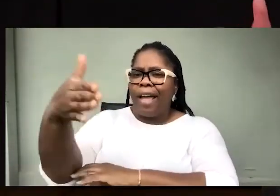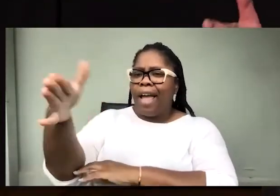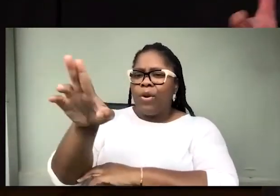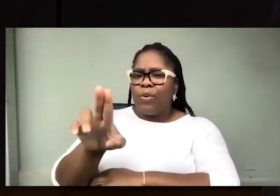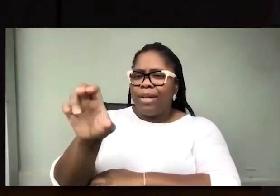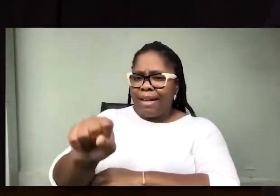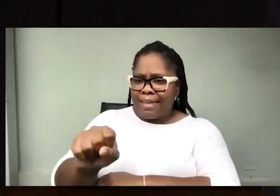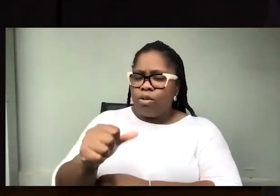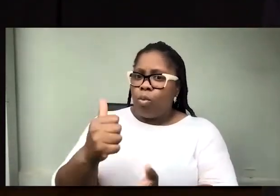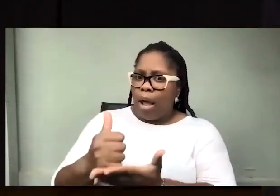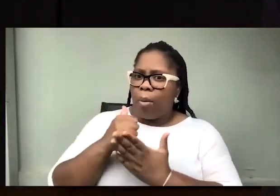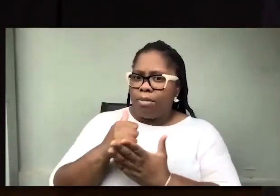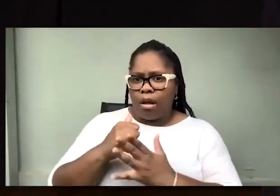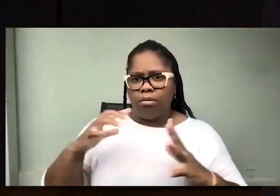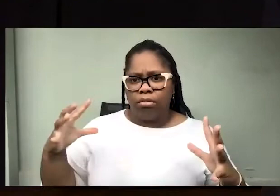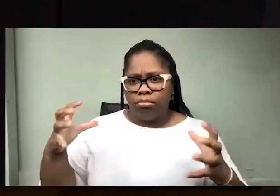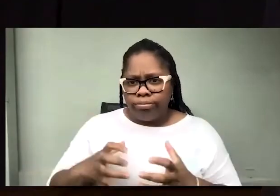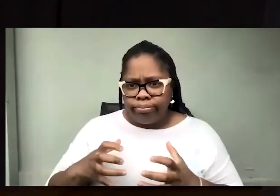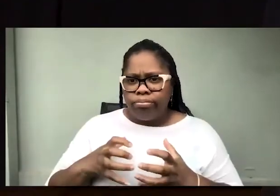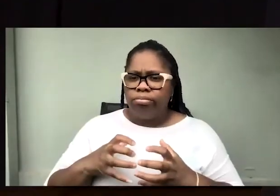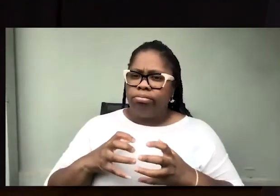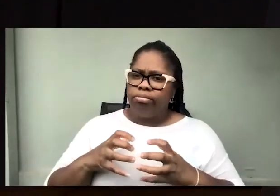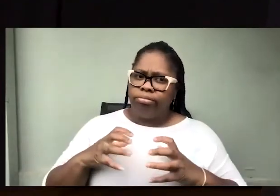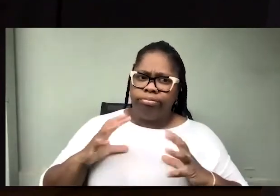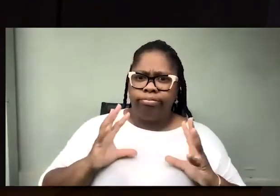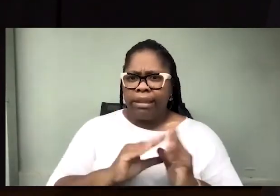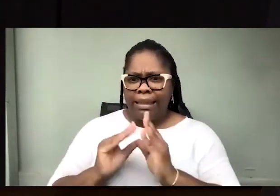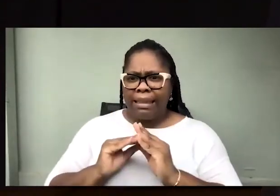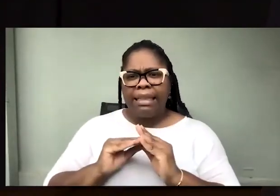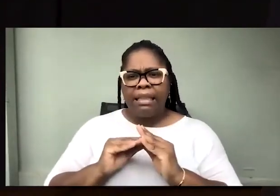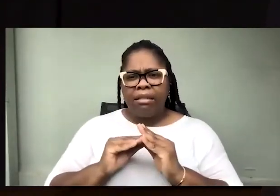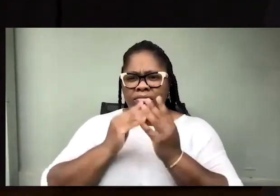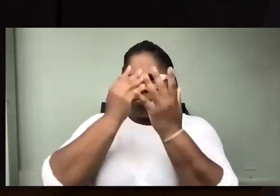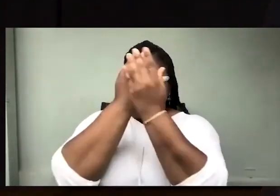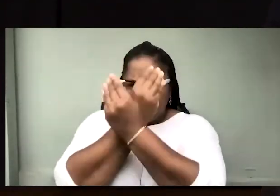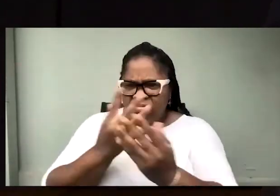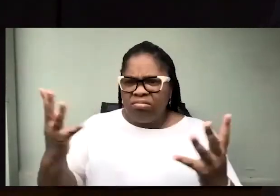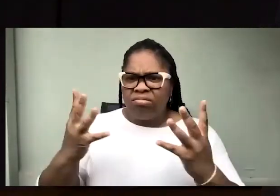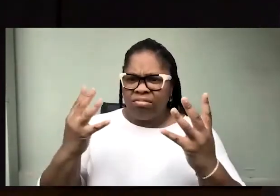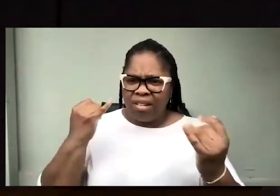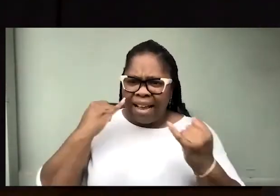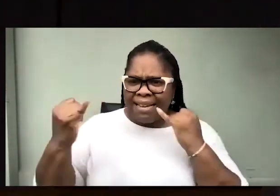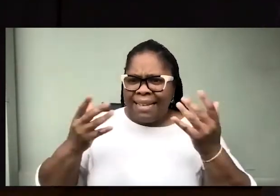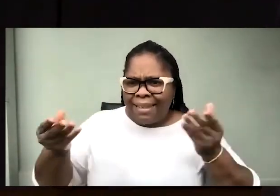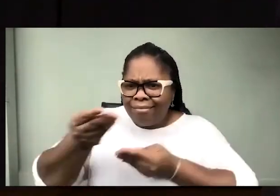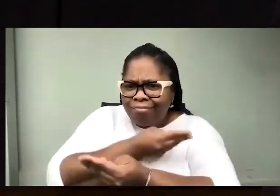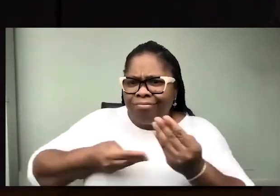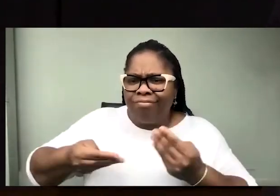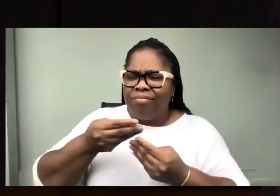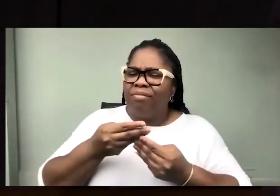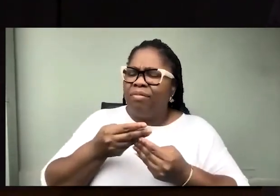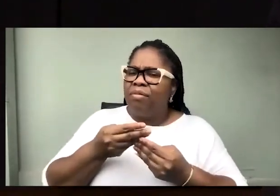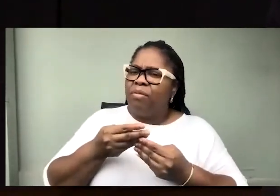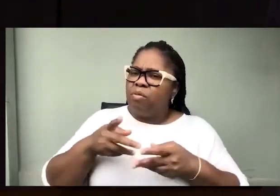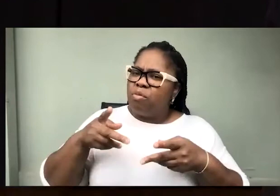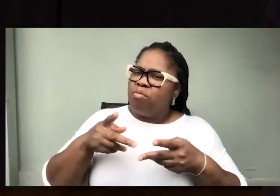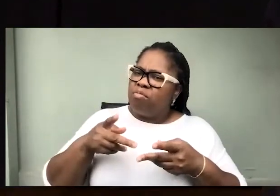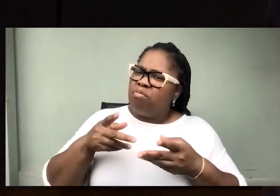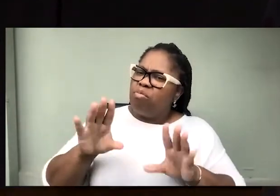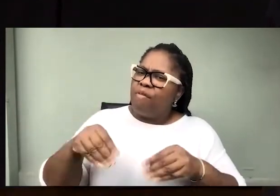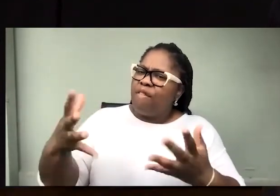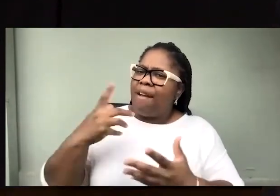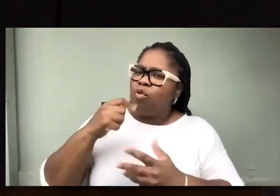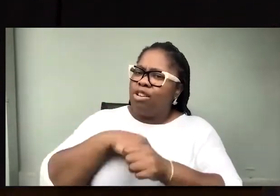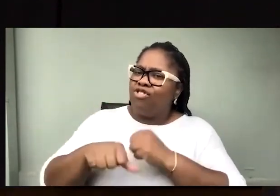to meet, allows us to come together as a community, allows us to share ideas, and allows us to provide for each other.